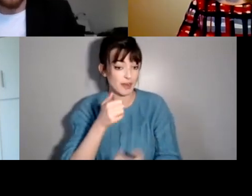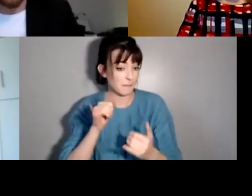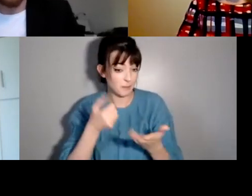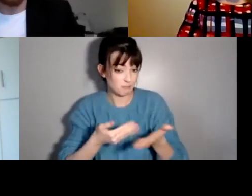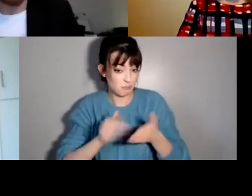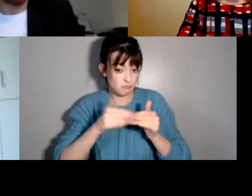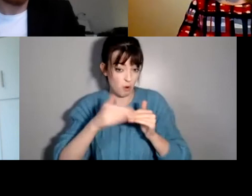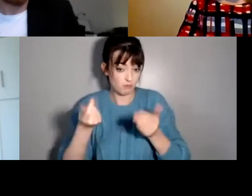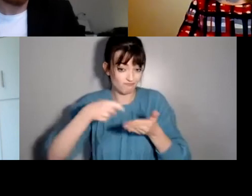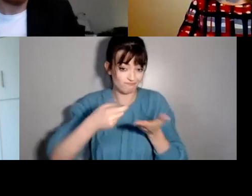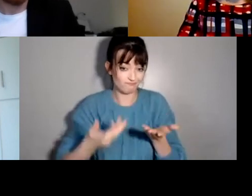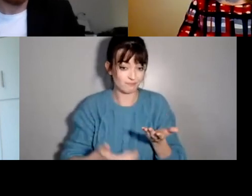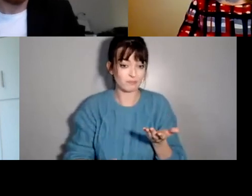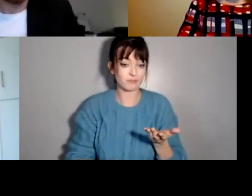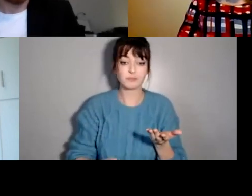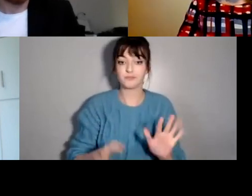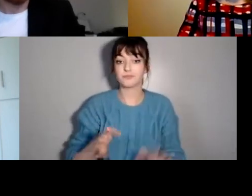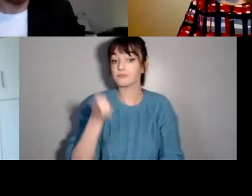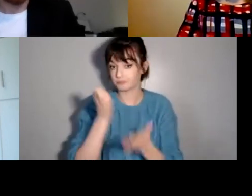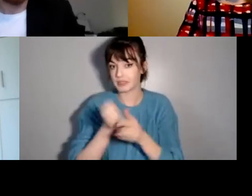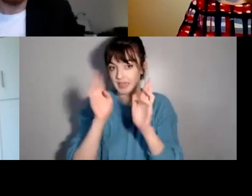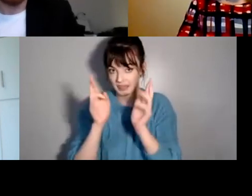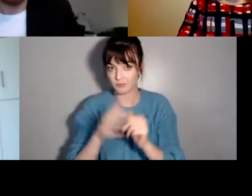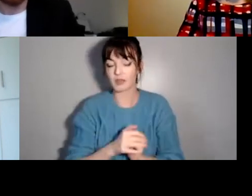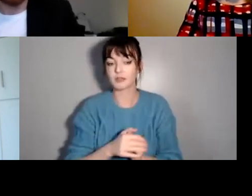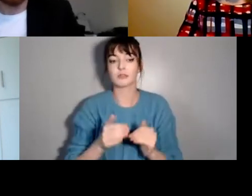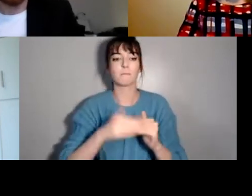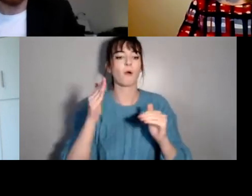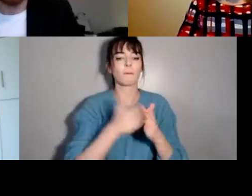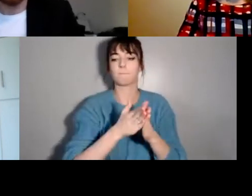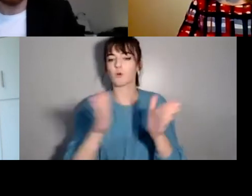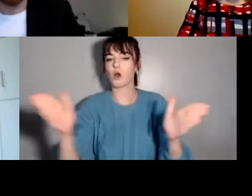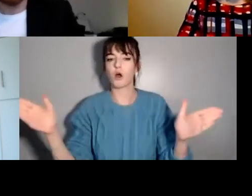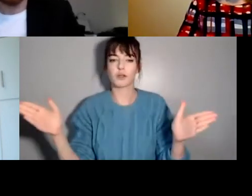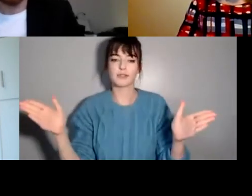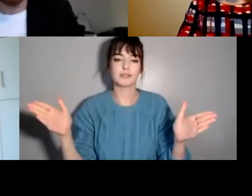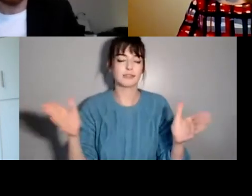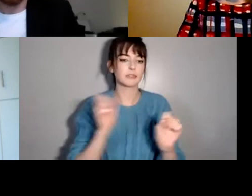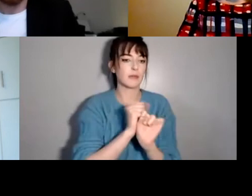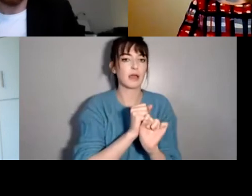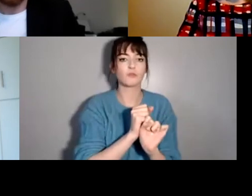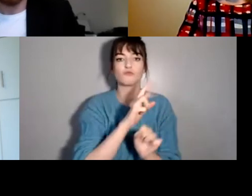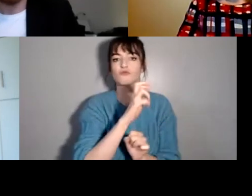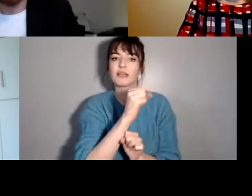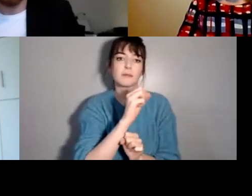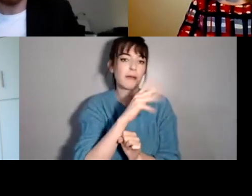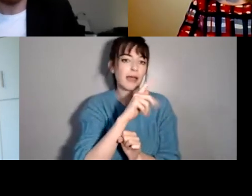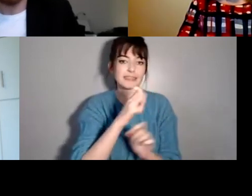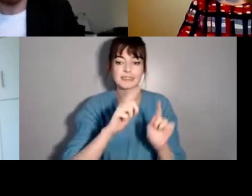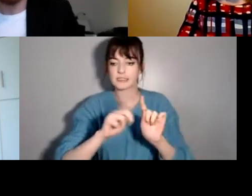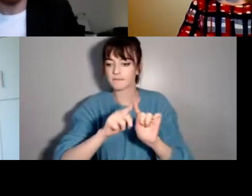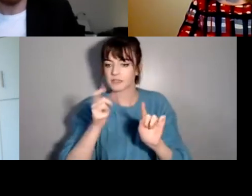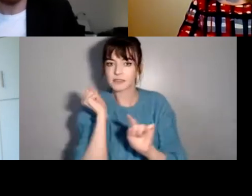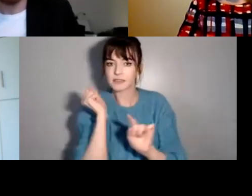additional, perhaps? That's exactly right, David. It's much, much broader. It's respite, it's multidisciplinary for adults, it's